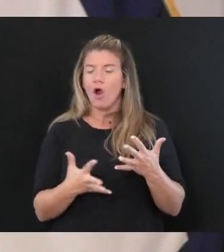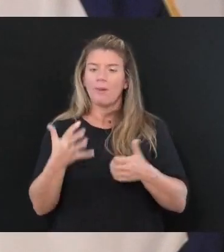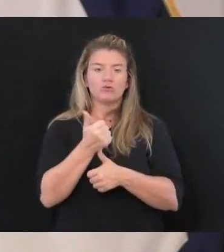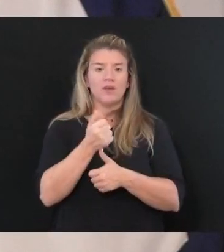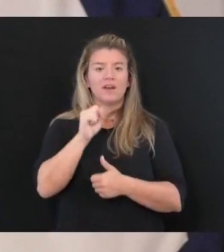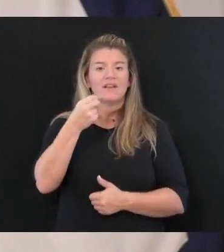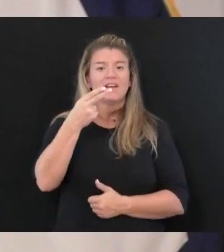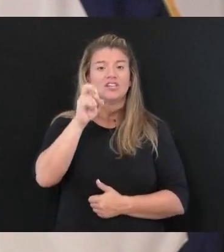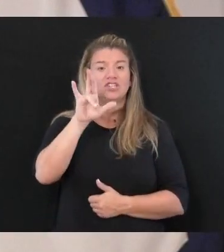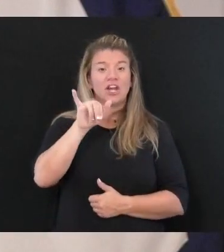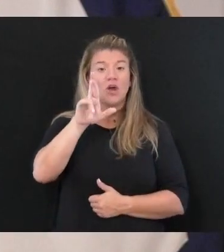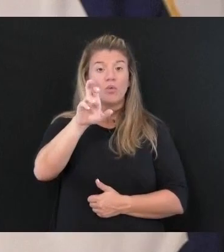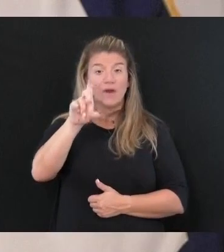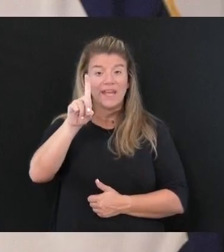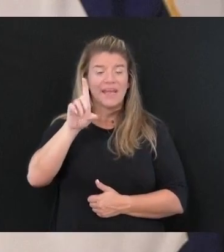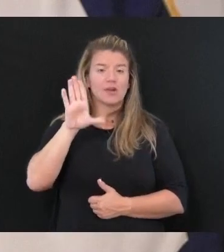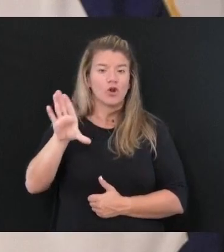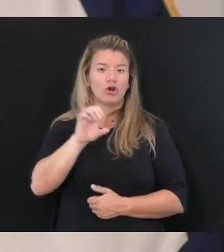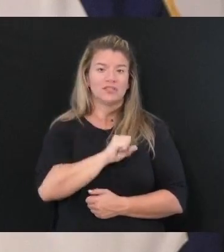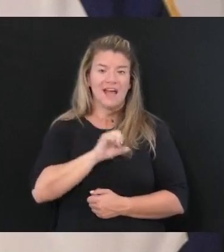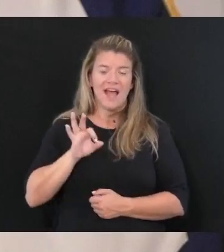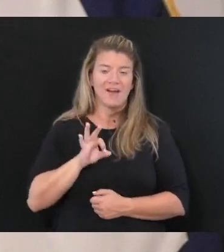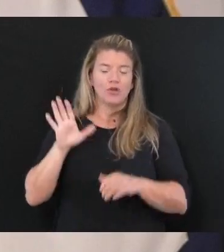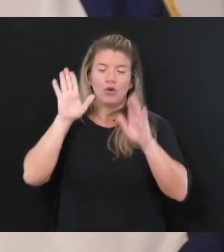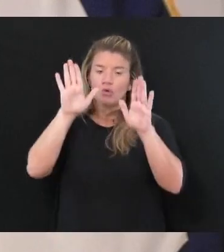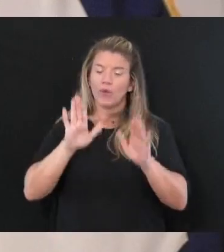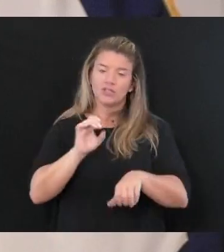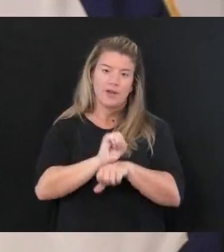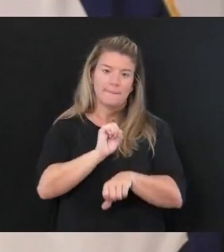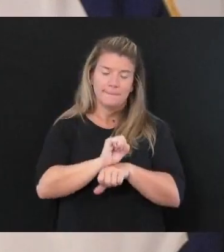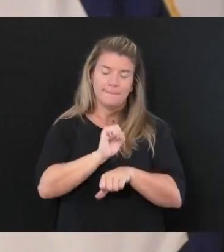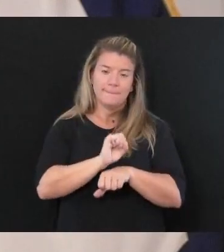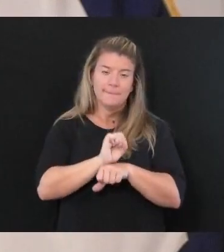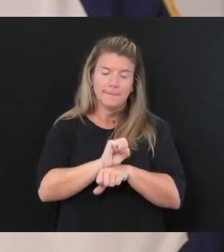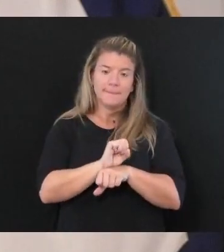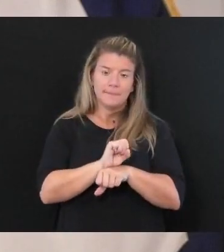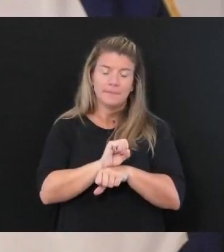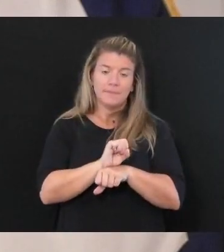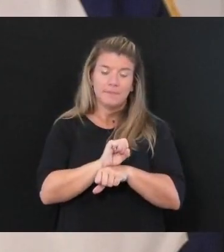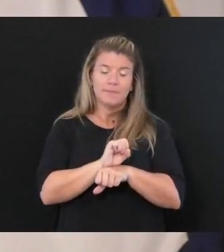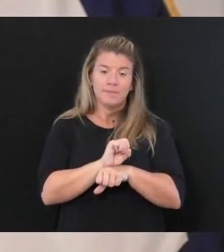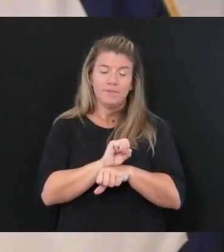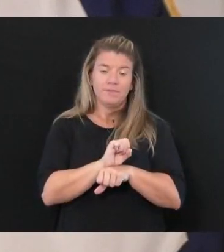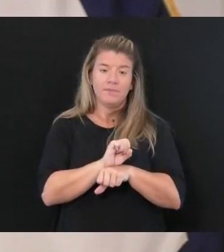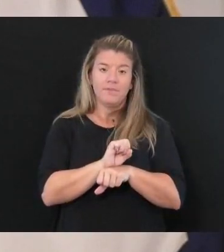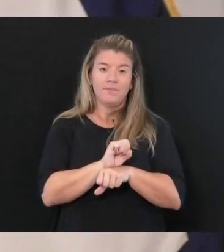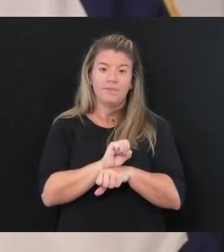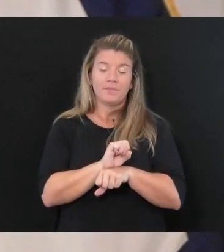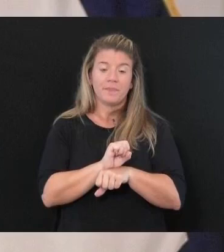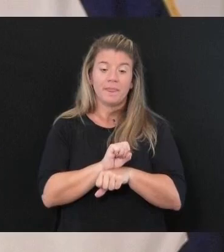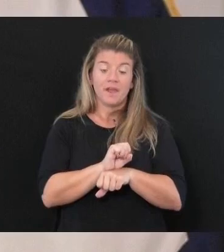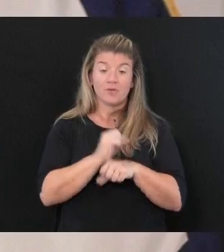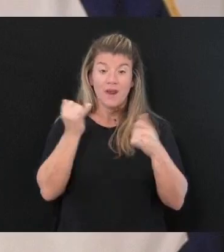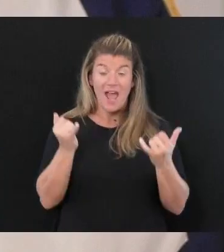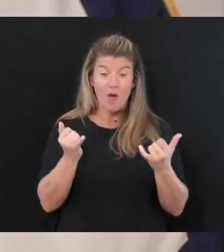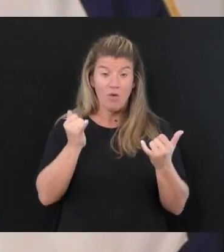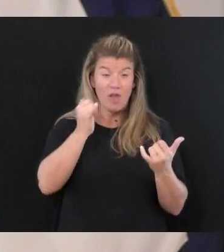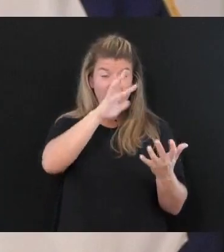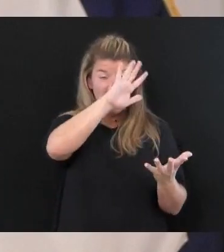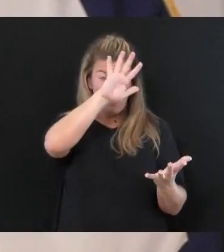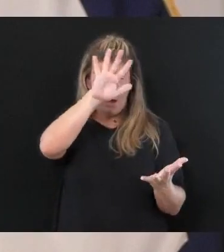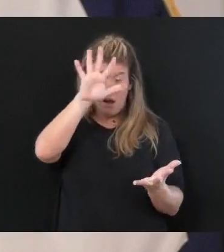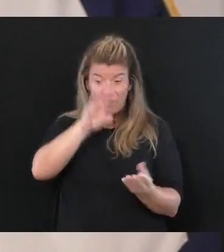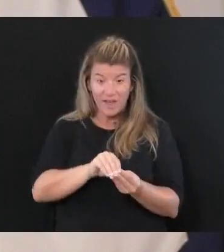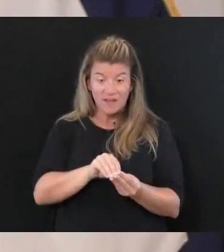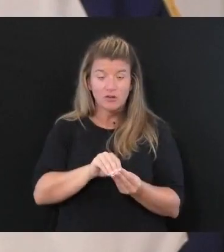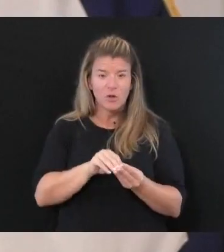Sherry Reed, and all of our staff. Great job. And so with all that being said, I guess